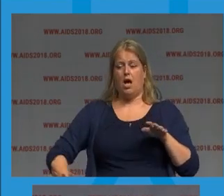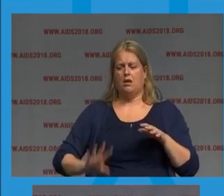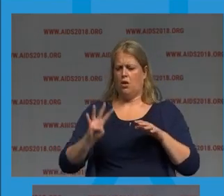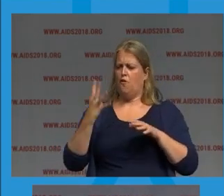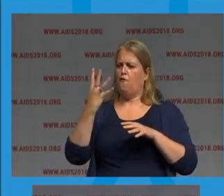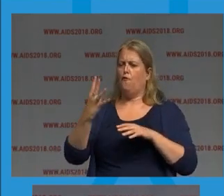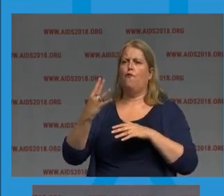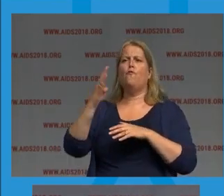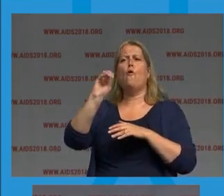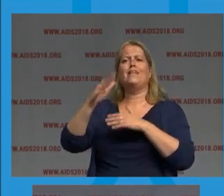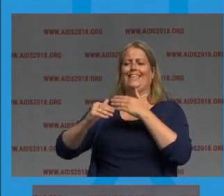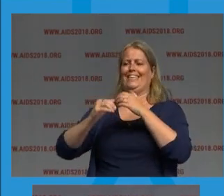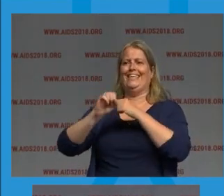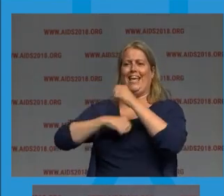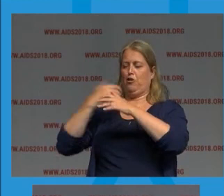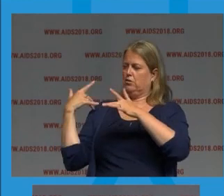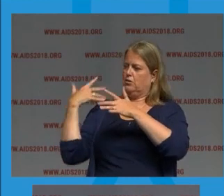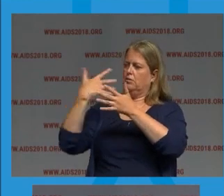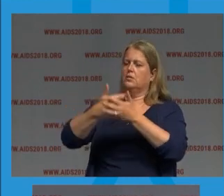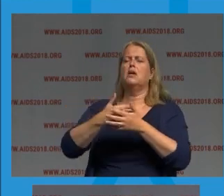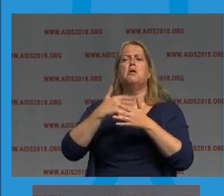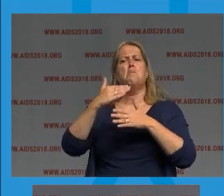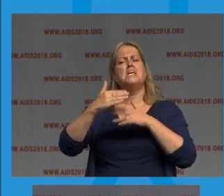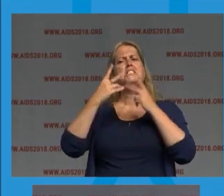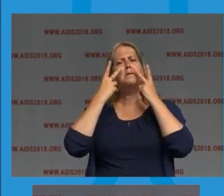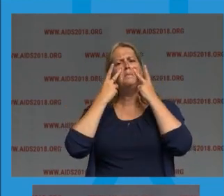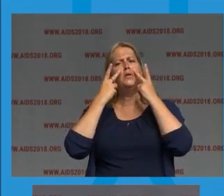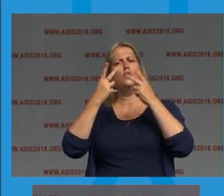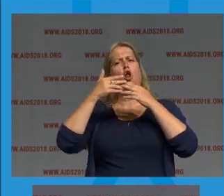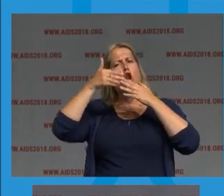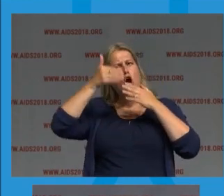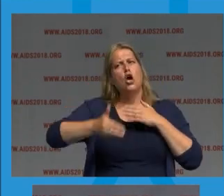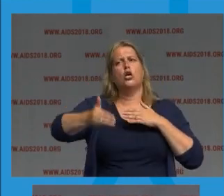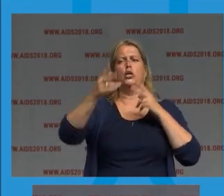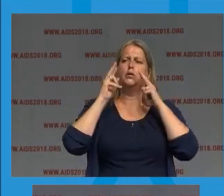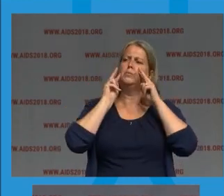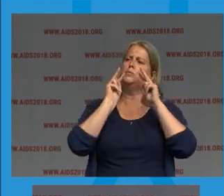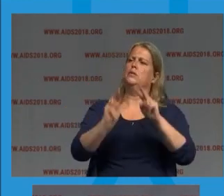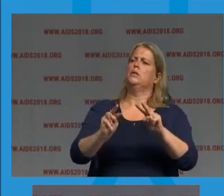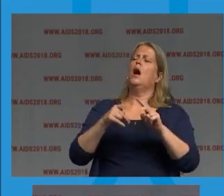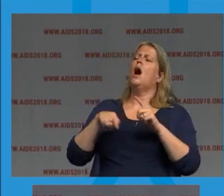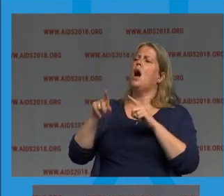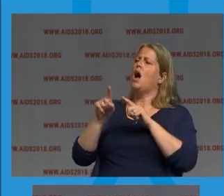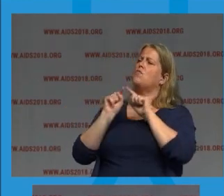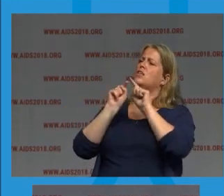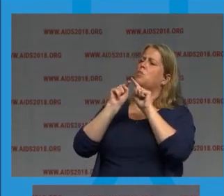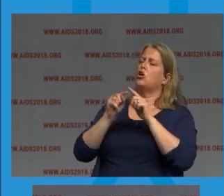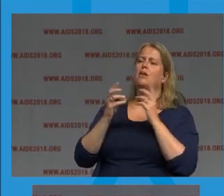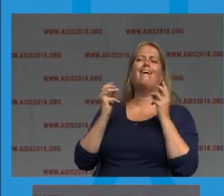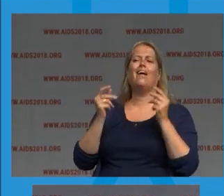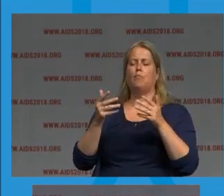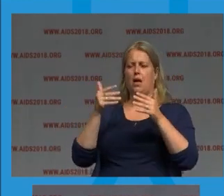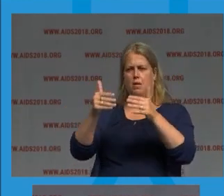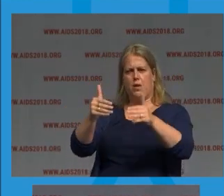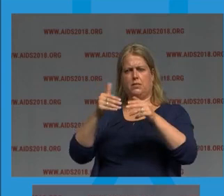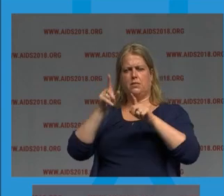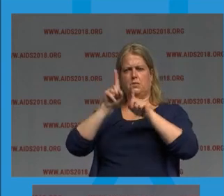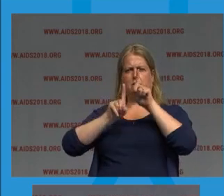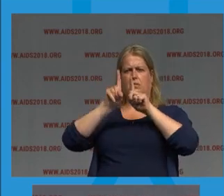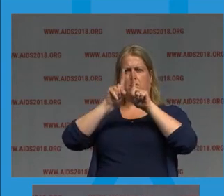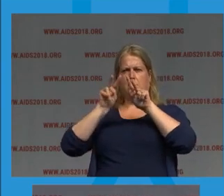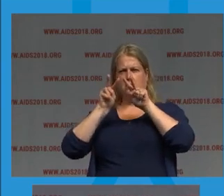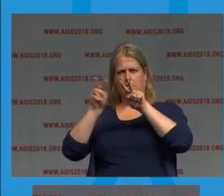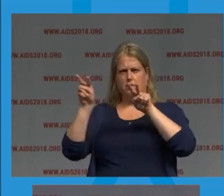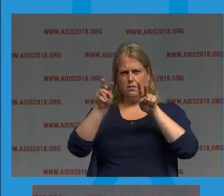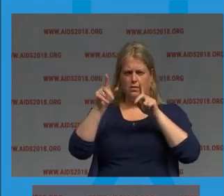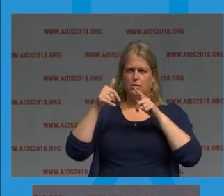need to take a longer view of transmission dynamics in terms of understanding and informing responses for meaningful scale-up of prevention